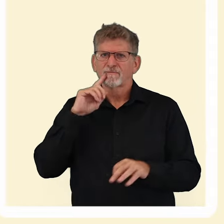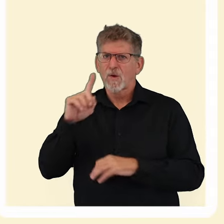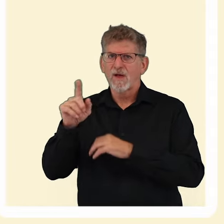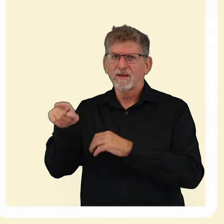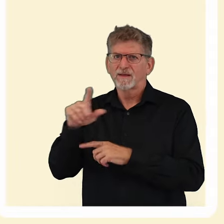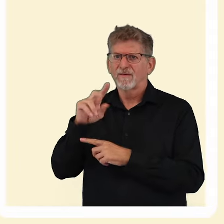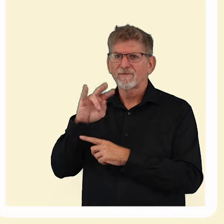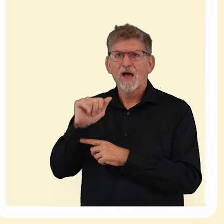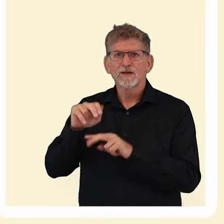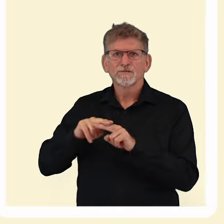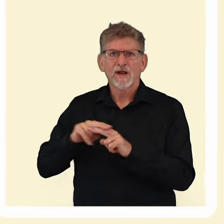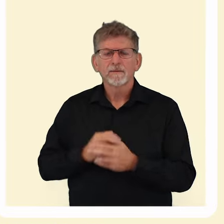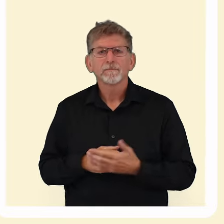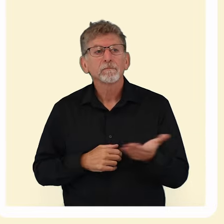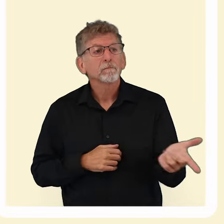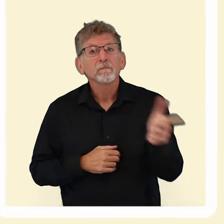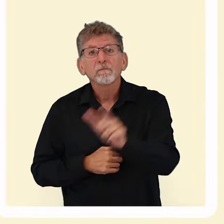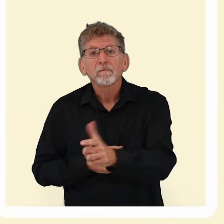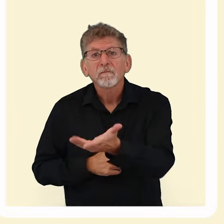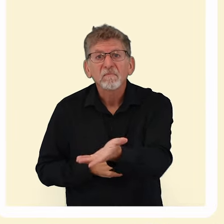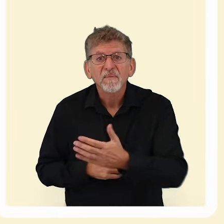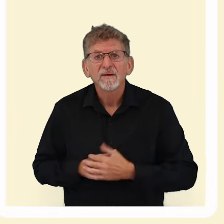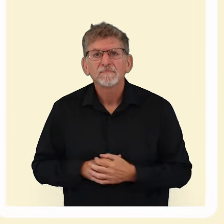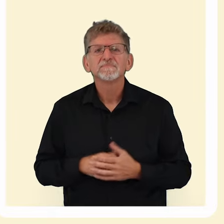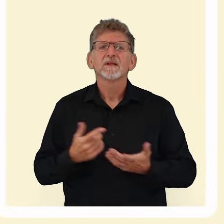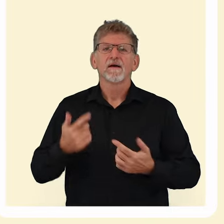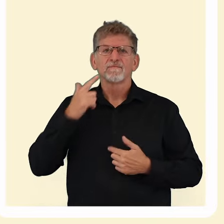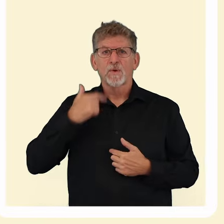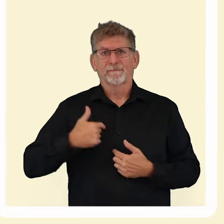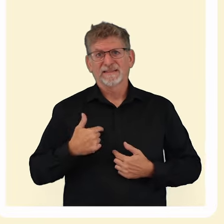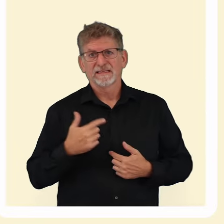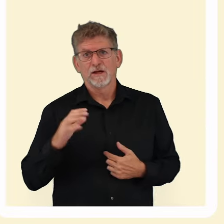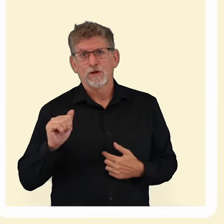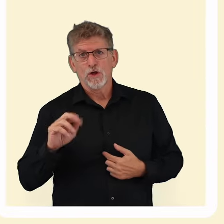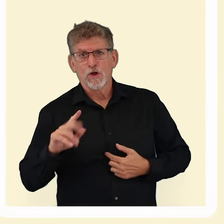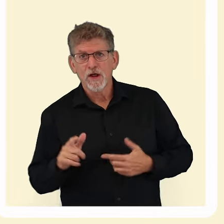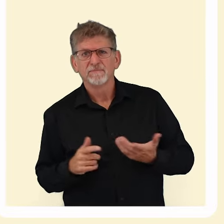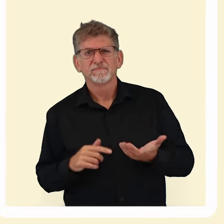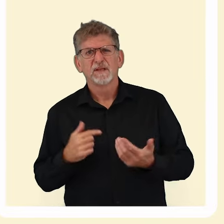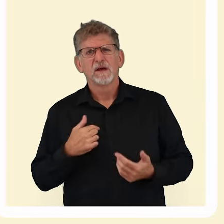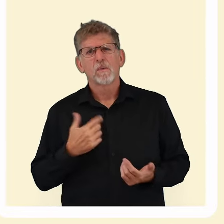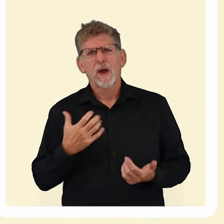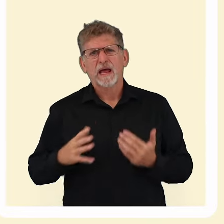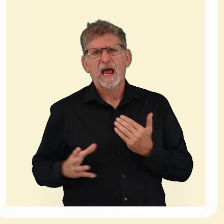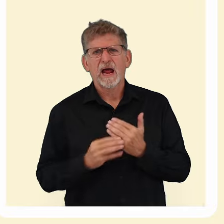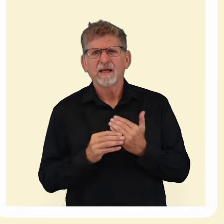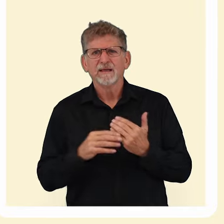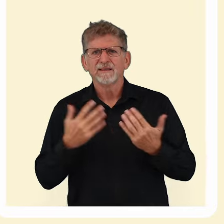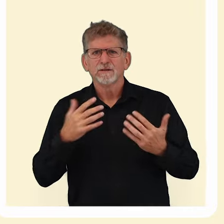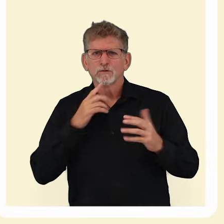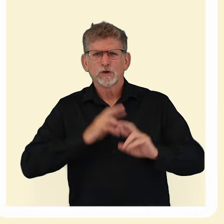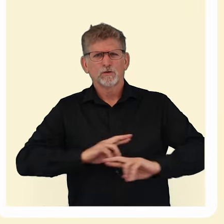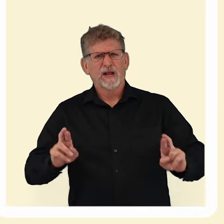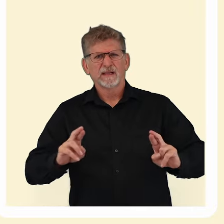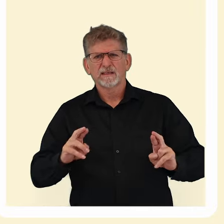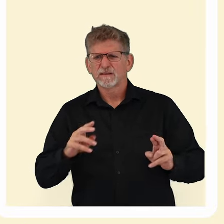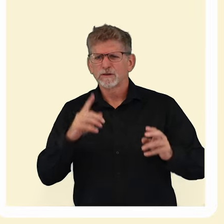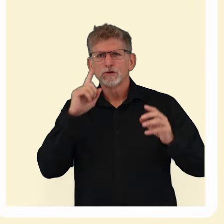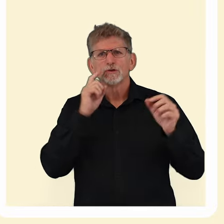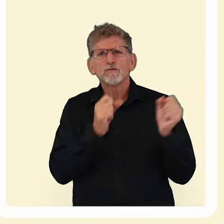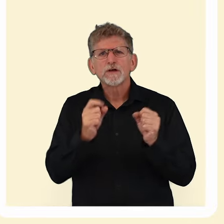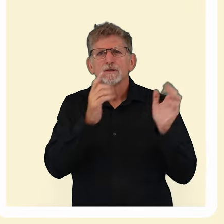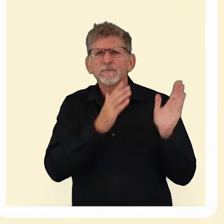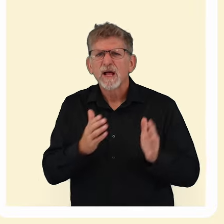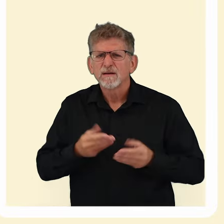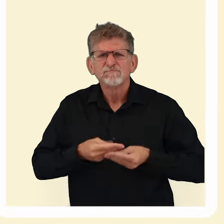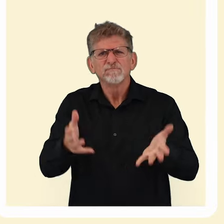think we are very ready to deliver the Strat Plan 2030. So I think we have the team, I think we have the support from